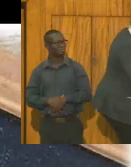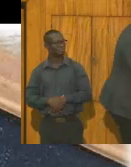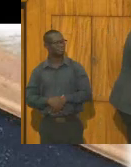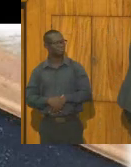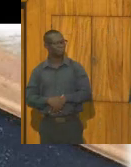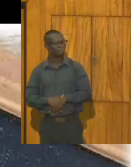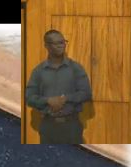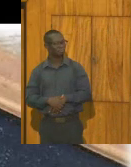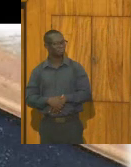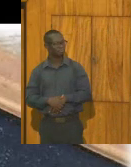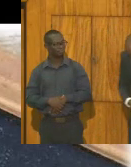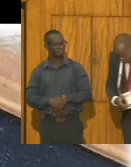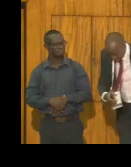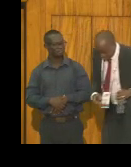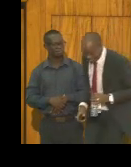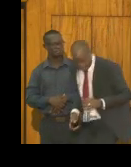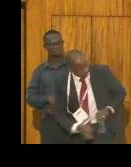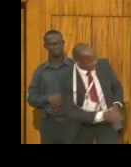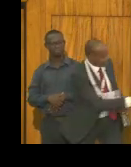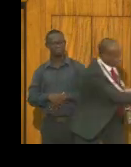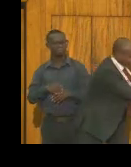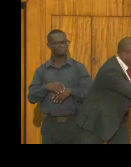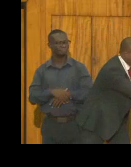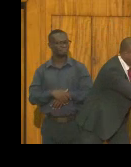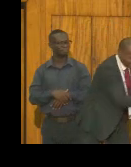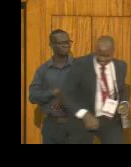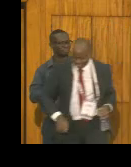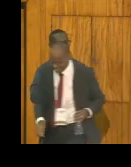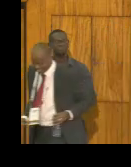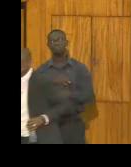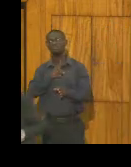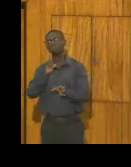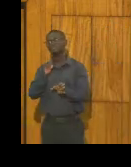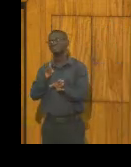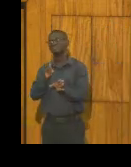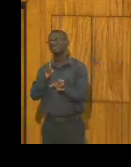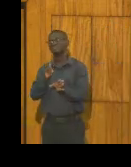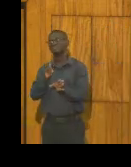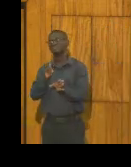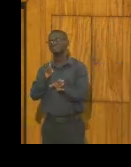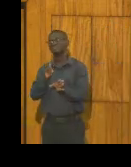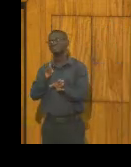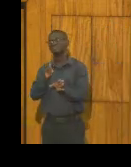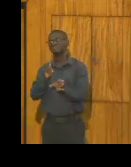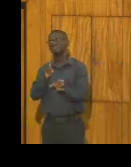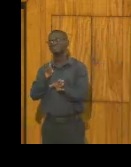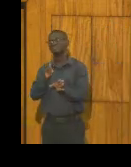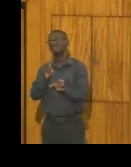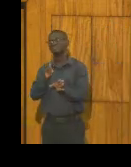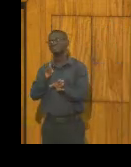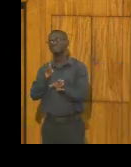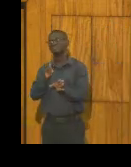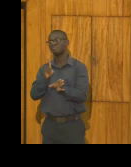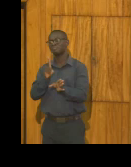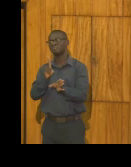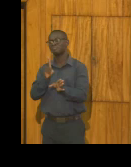So thank you very much, Dr. Mowa. Sit down and then probably get a bottle of water to cool down. This is Accra.